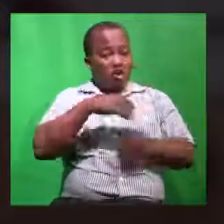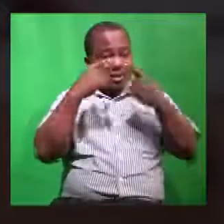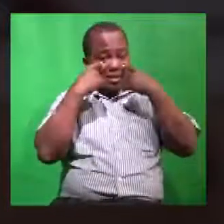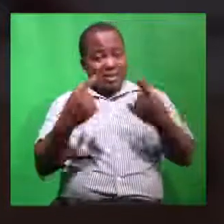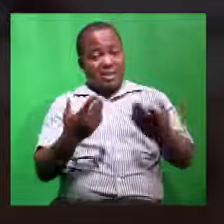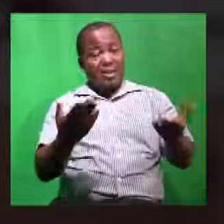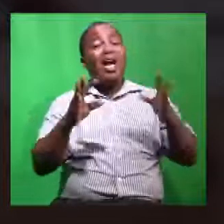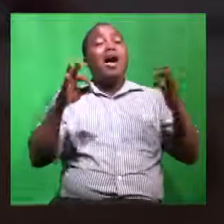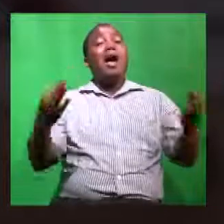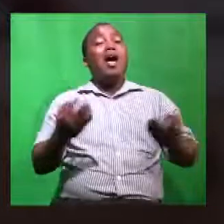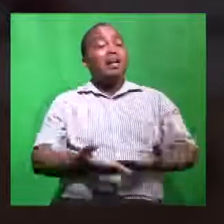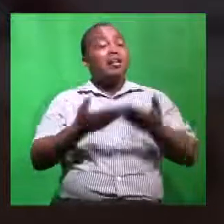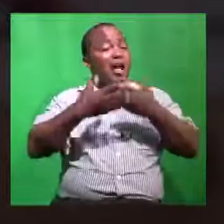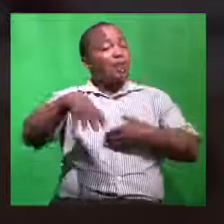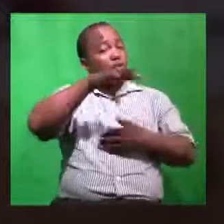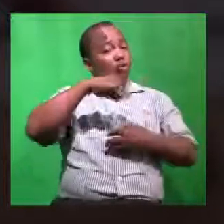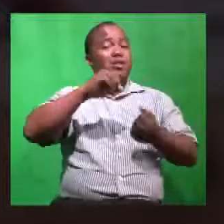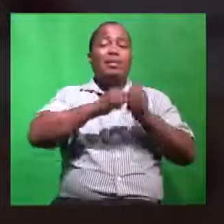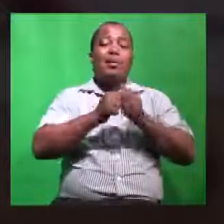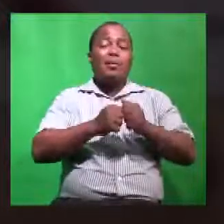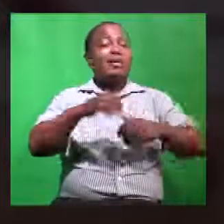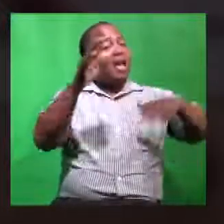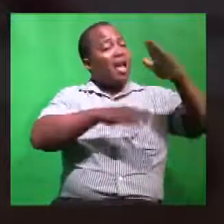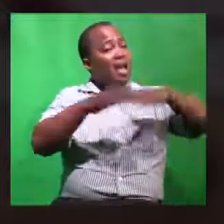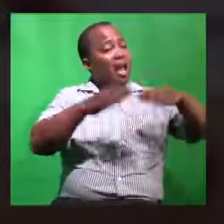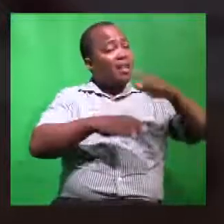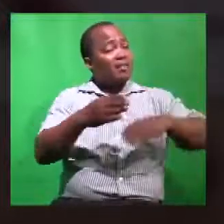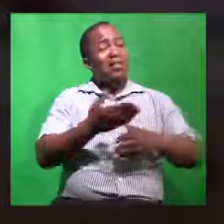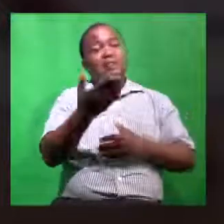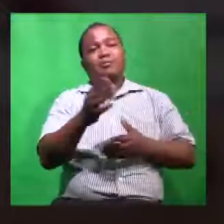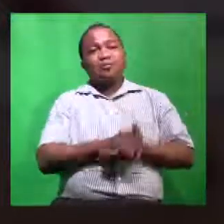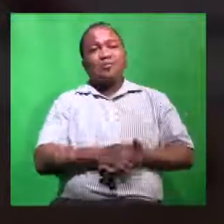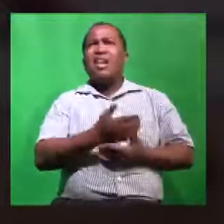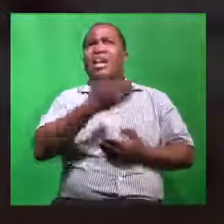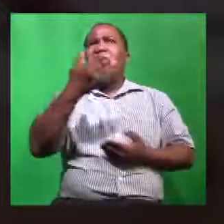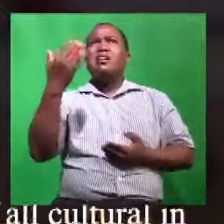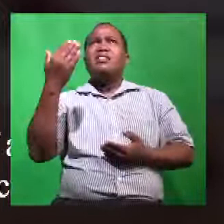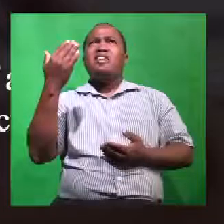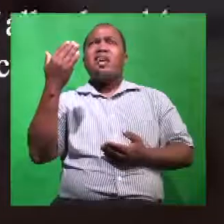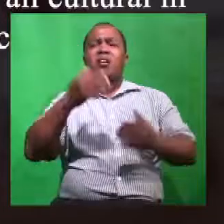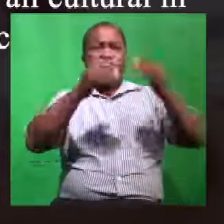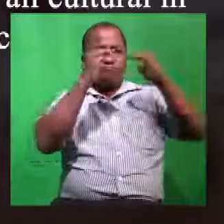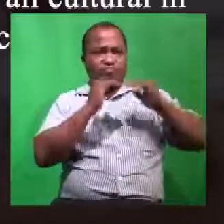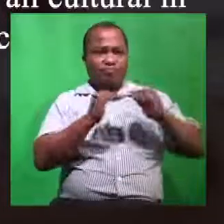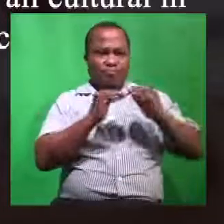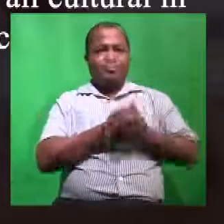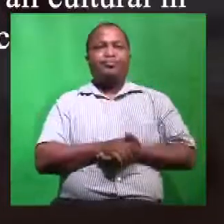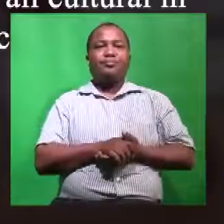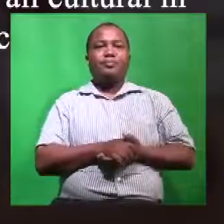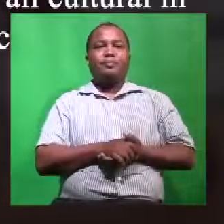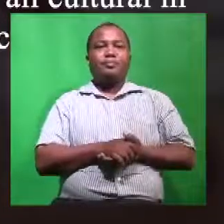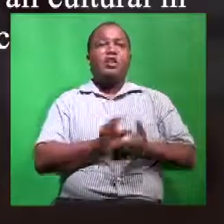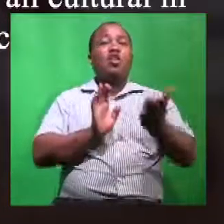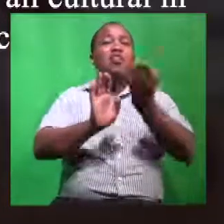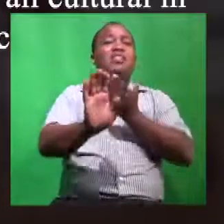help them. How can help to solve those problems or negative cultural value. Another one is prohibition of all cultural practices